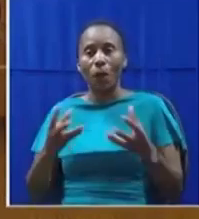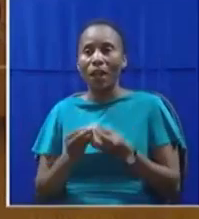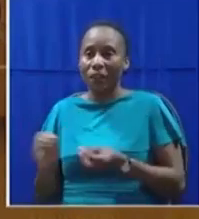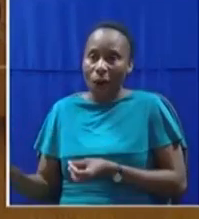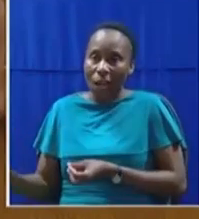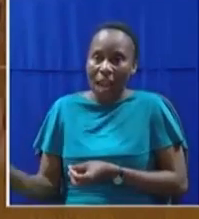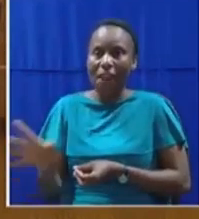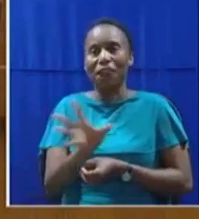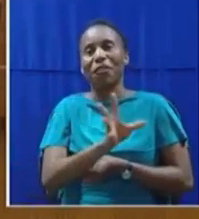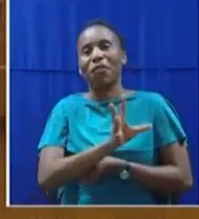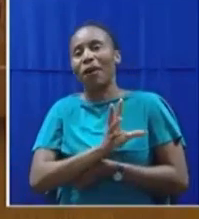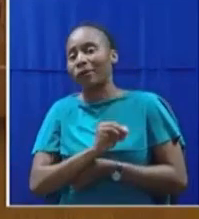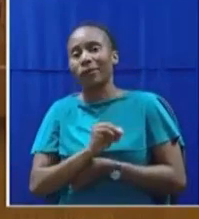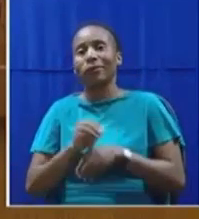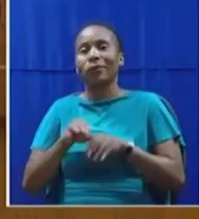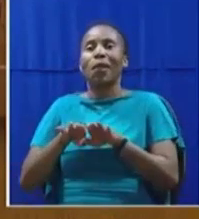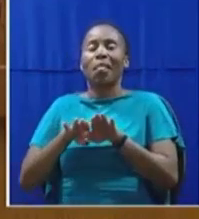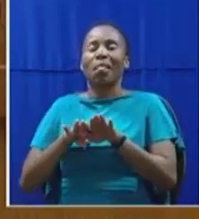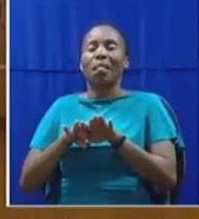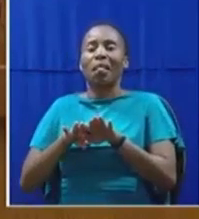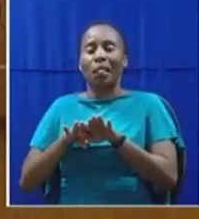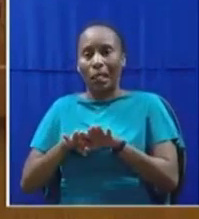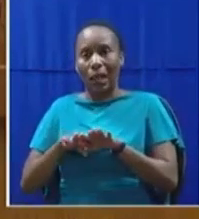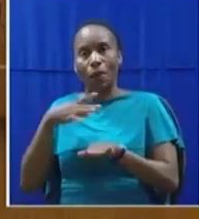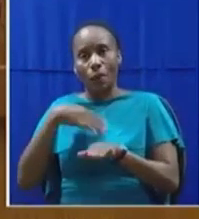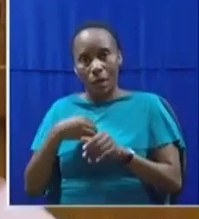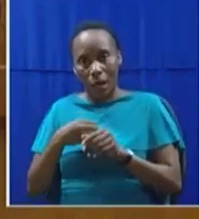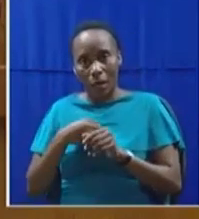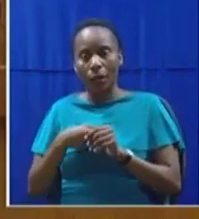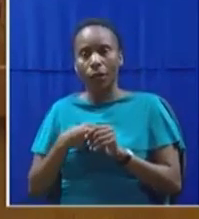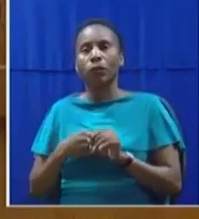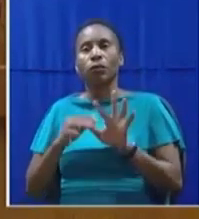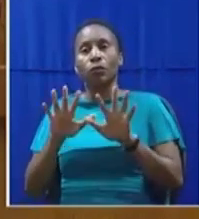them, though reluctantly, who would like to be Barry anyway.